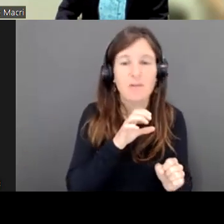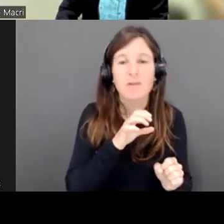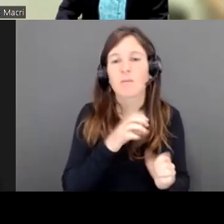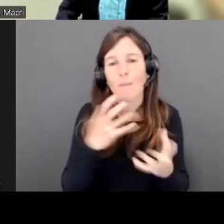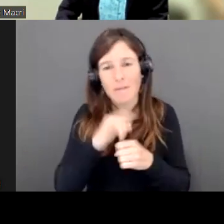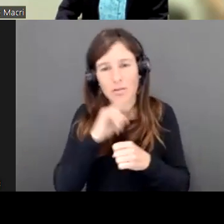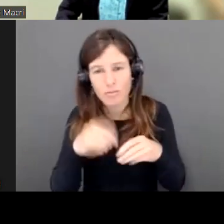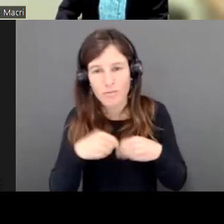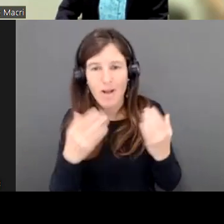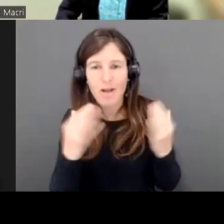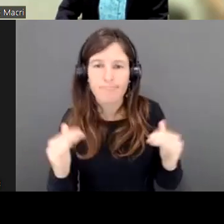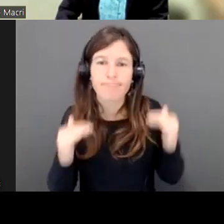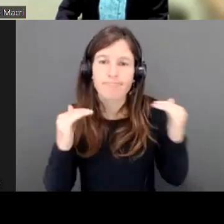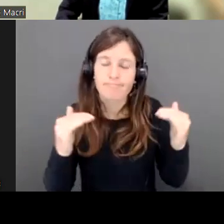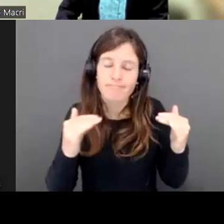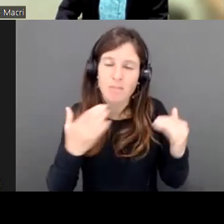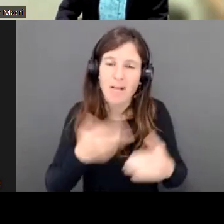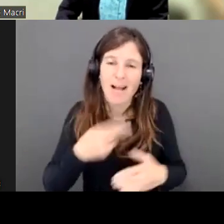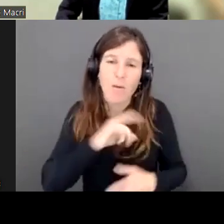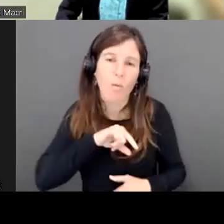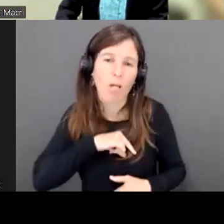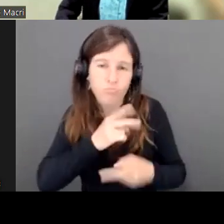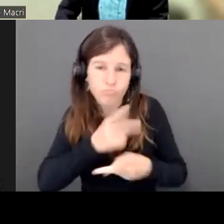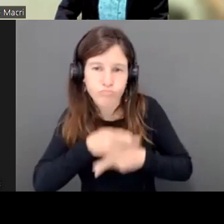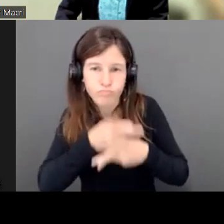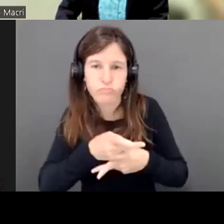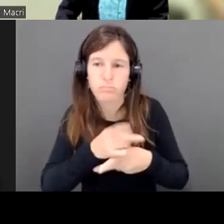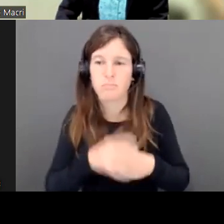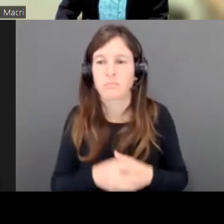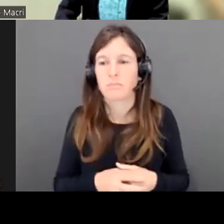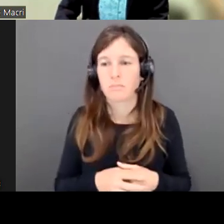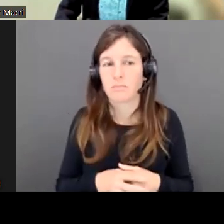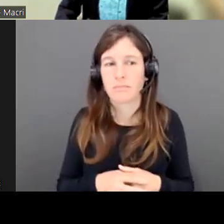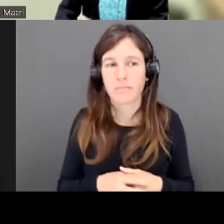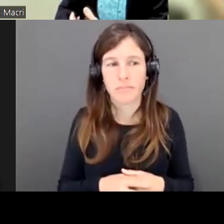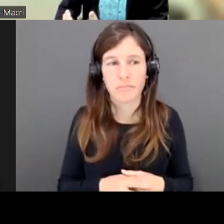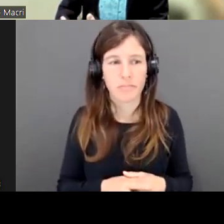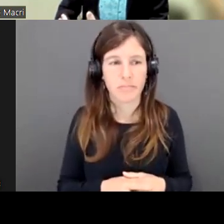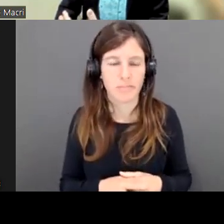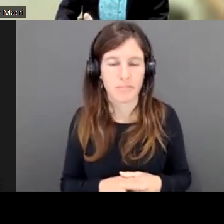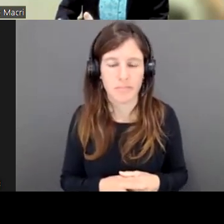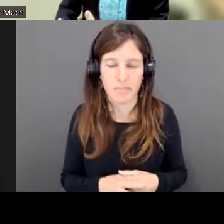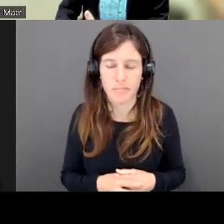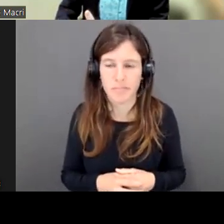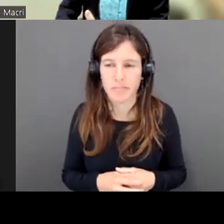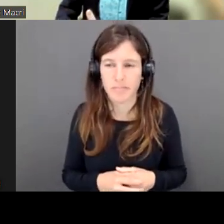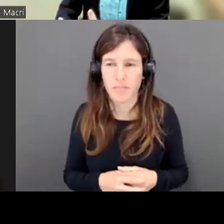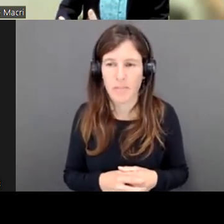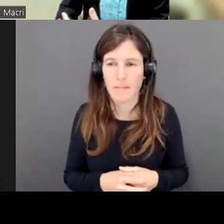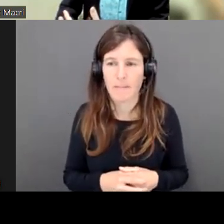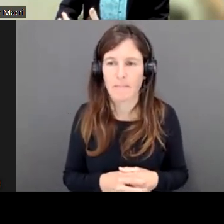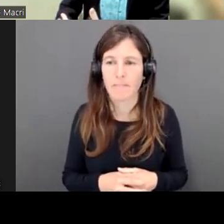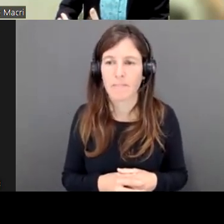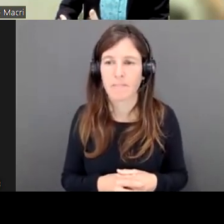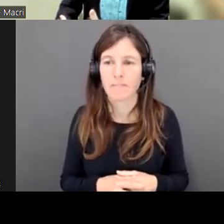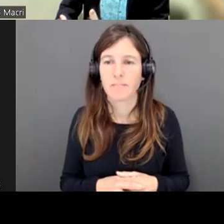individual. So that's also really important to consider, of course. And we know that clinical skills